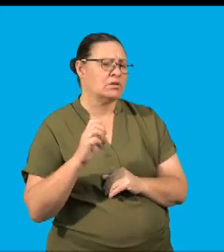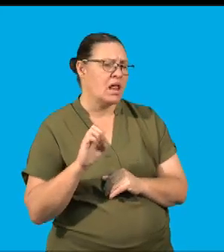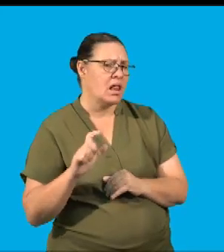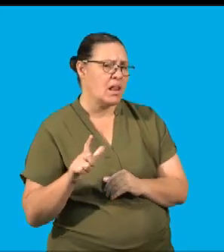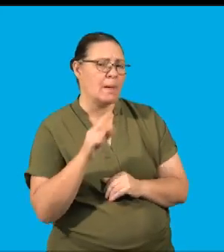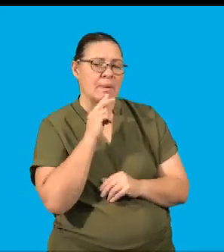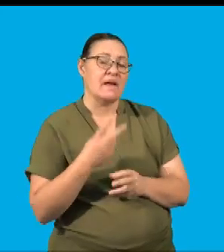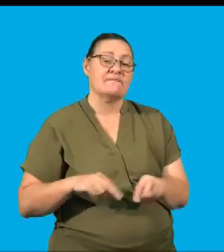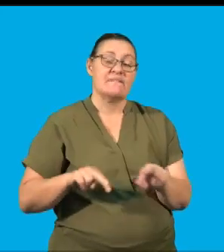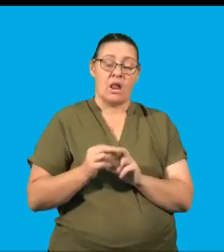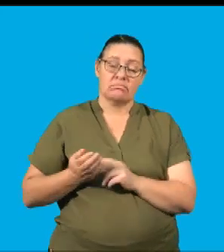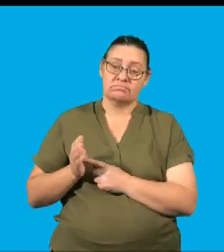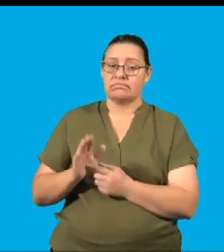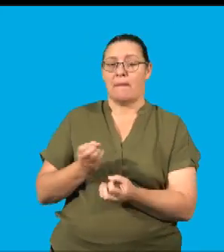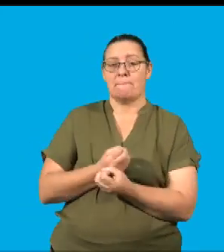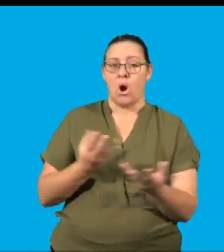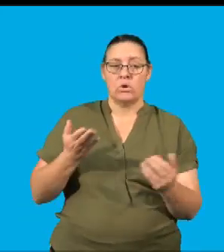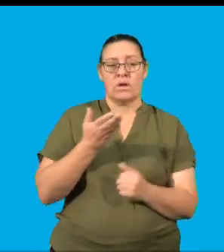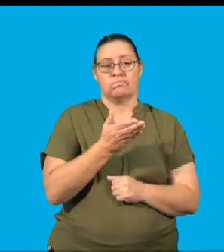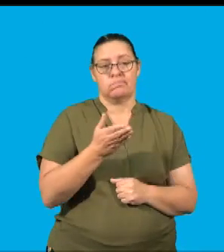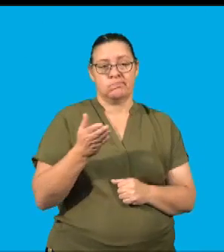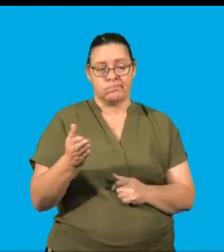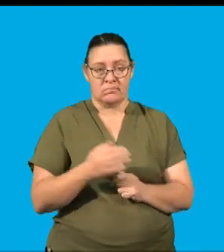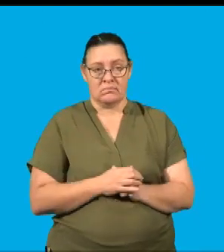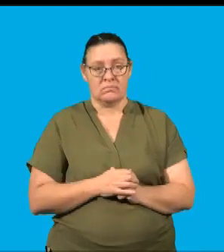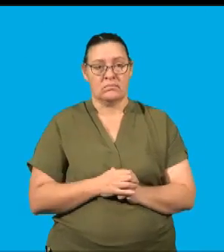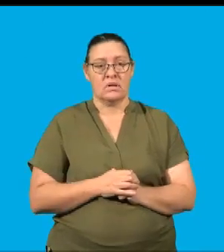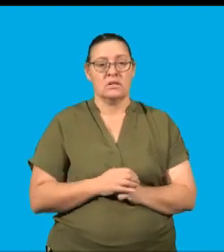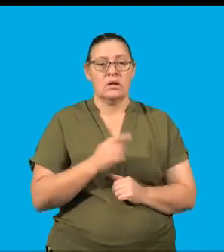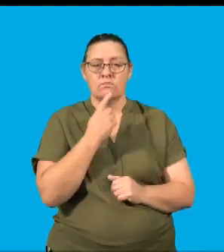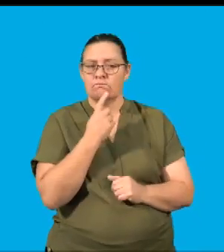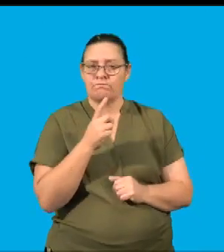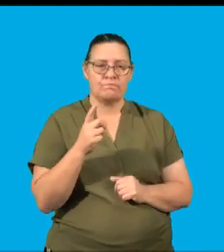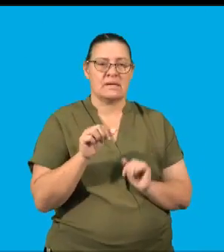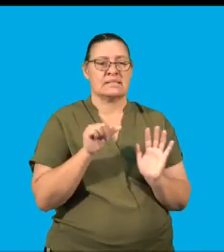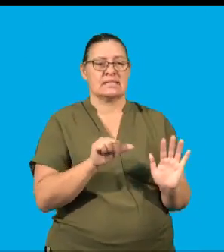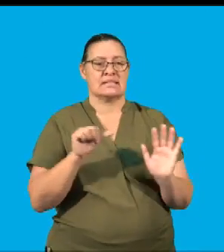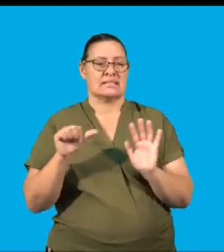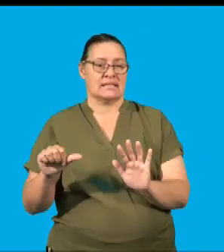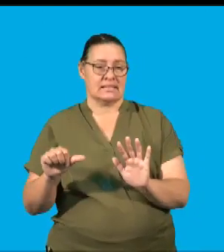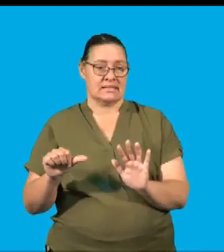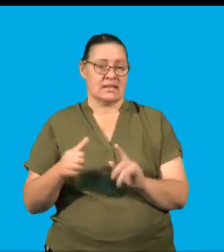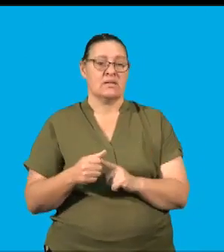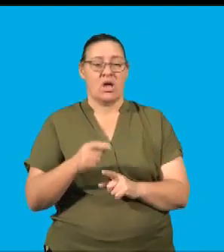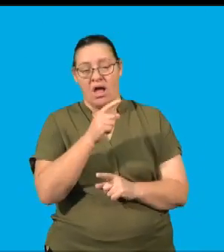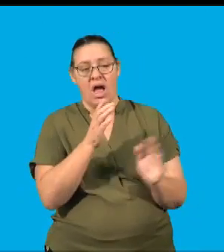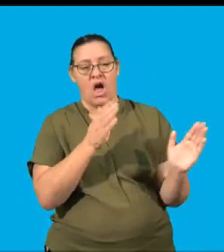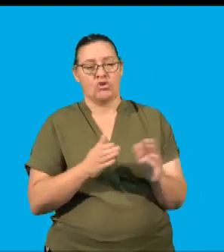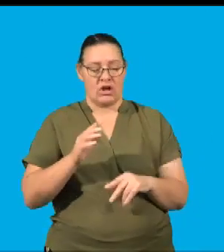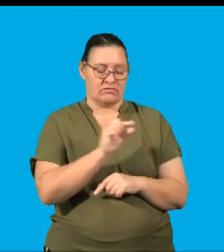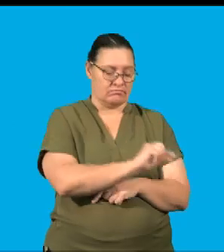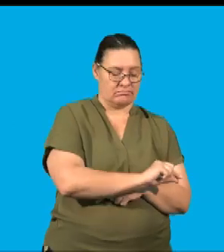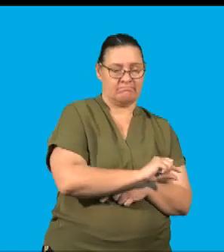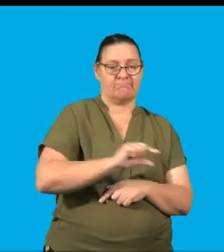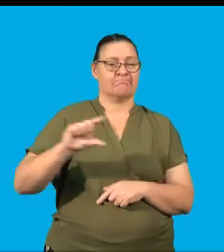the value that appears the most. Remember this one, we already got it that it is 56, and this data is arranged